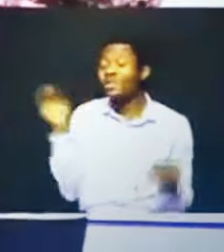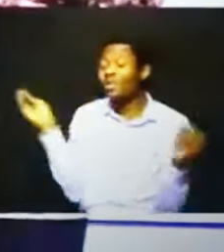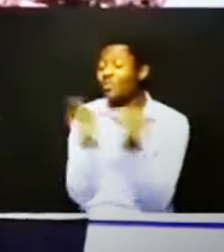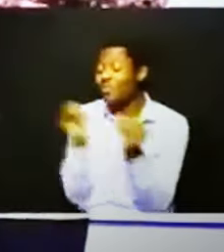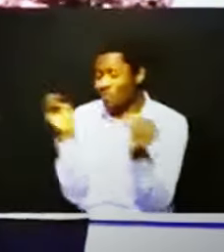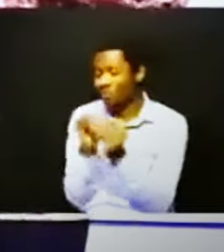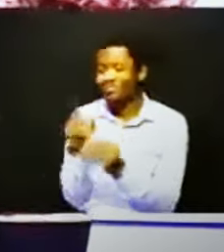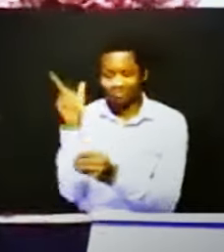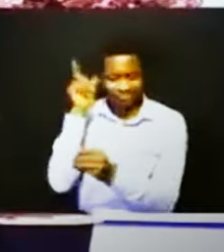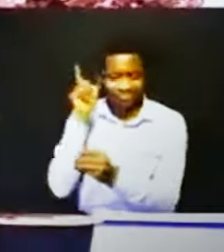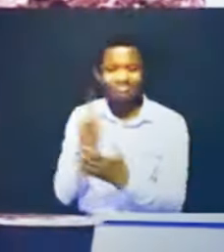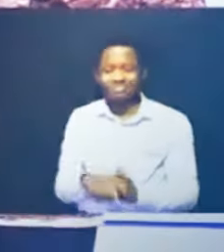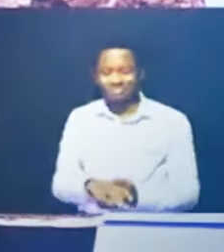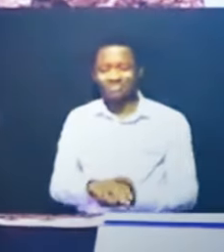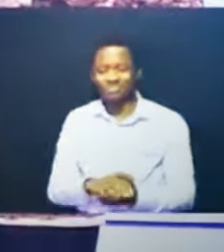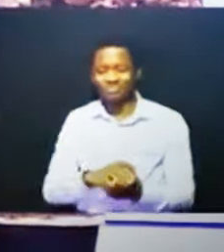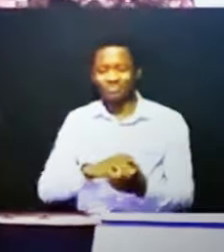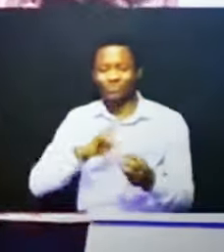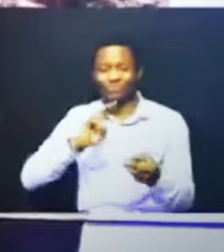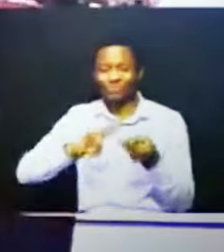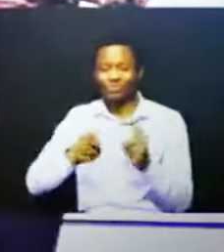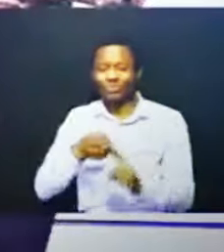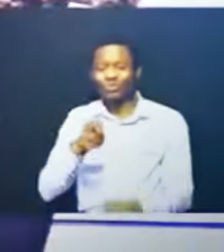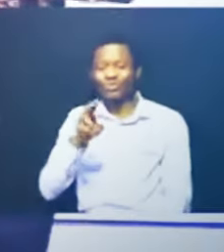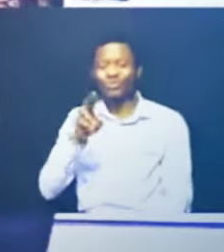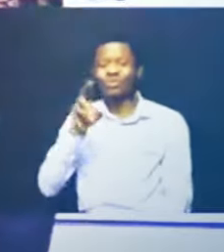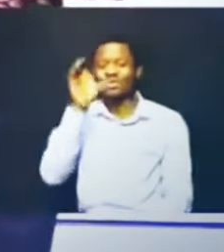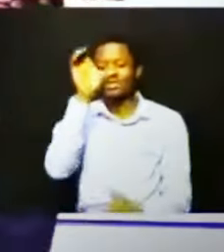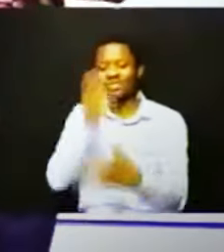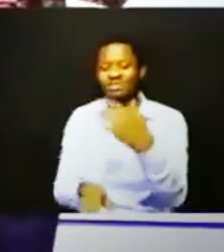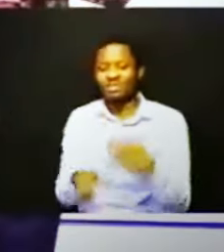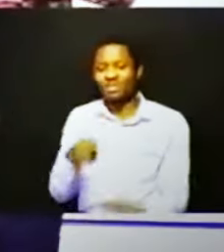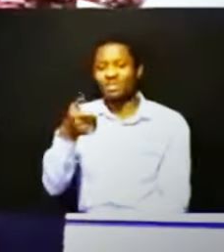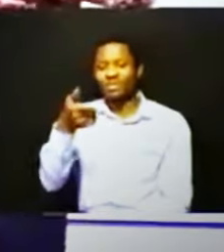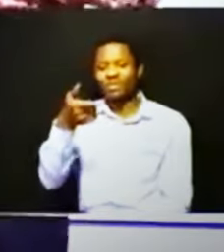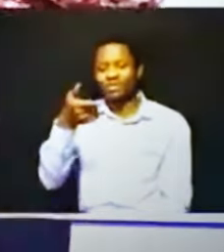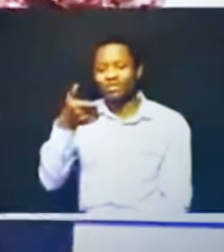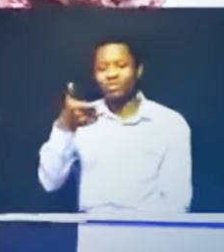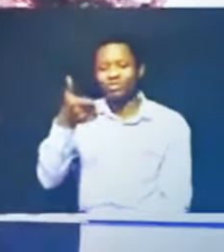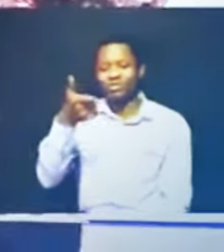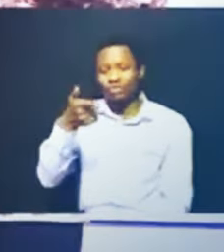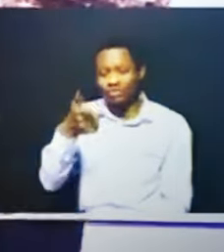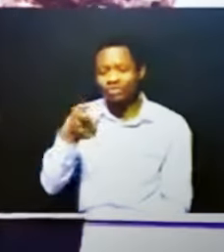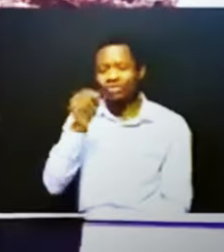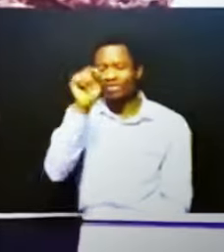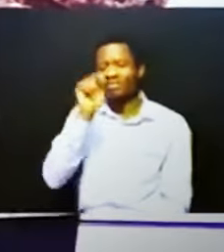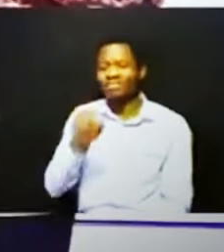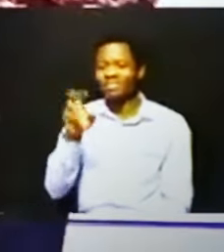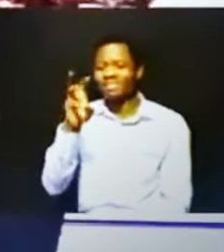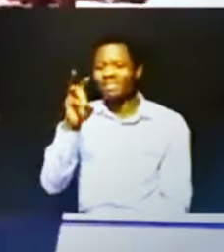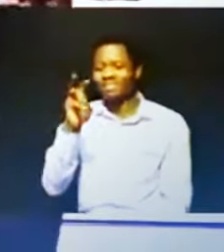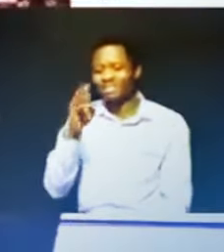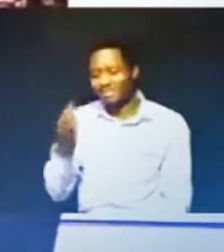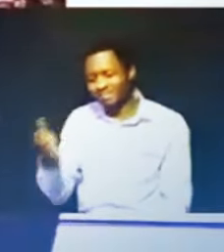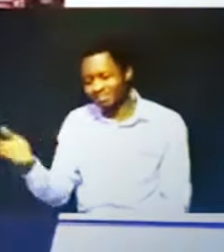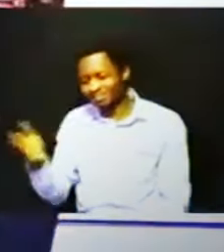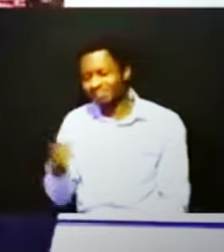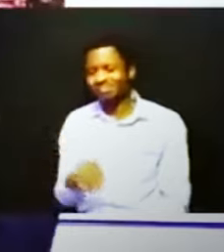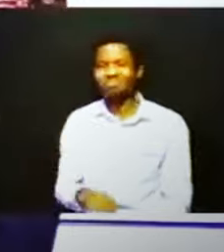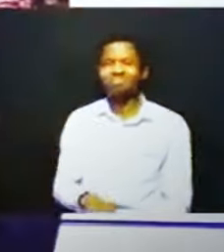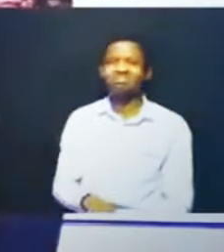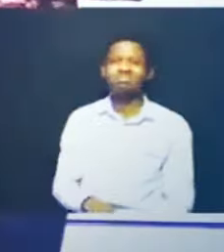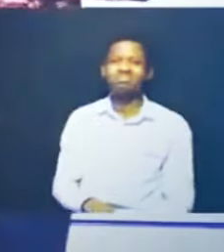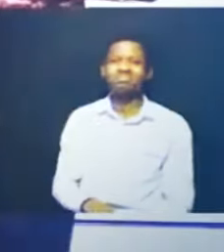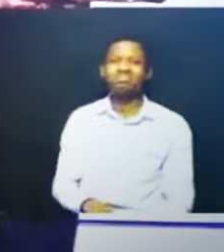nom no umie ntie won. Numbers 21 verse 16. Ehwe numri wa eti edionu baako efinyi mudunsia no ekọ no.